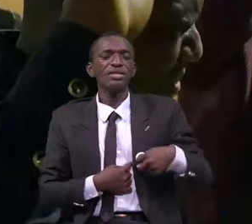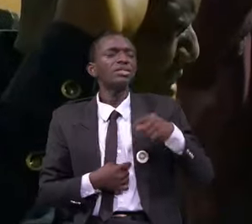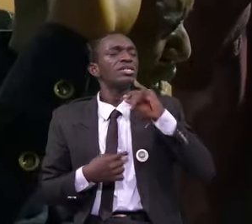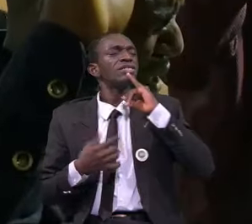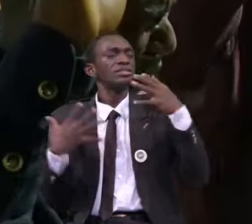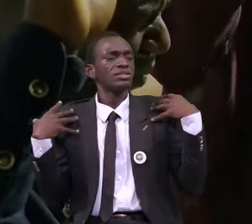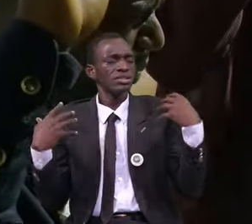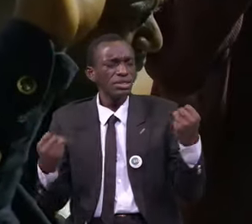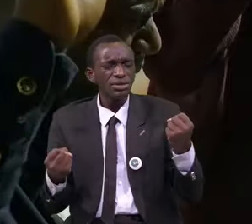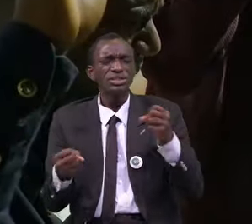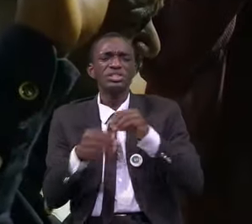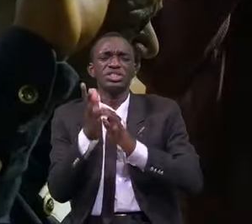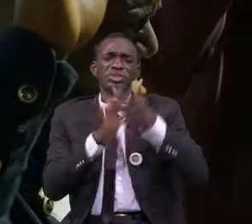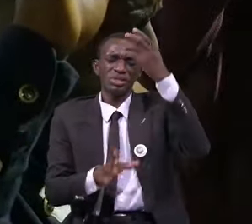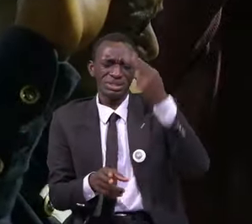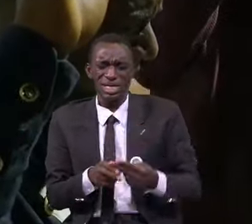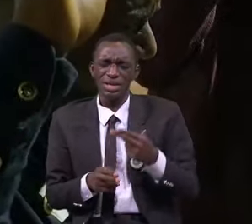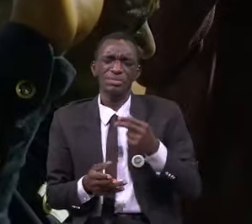name.